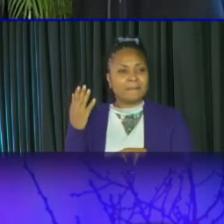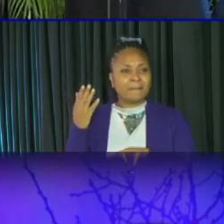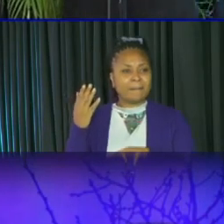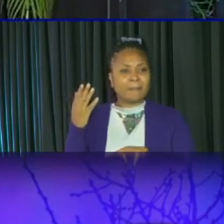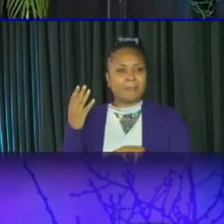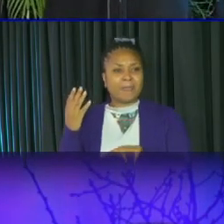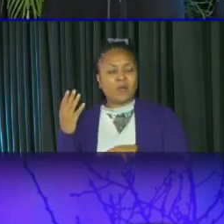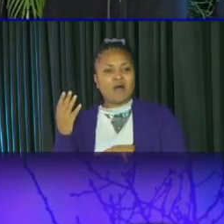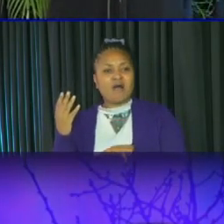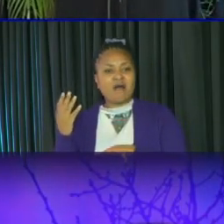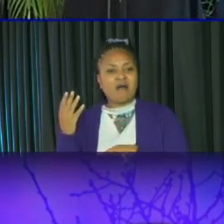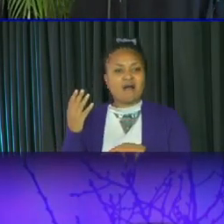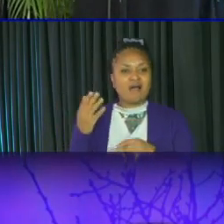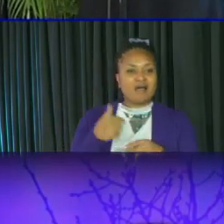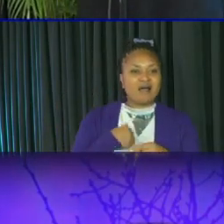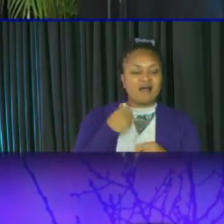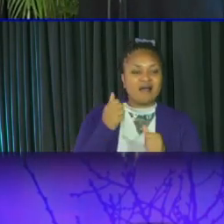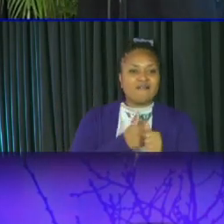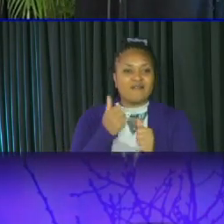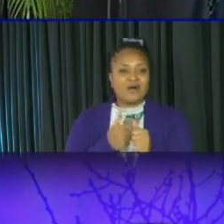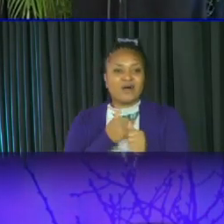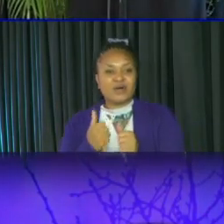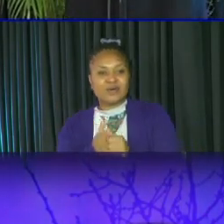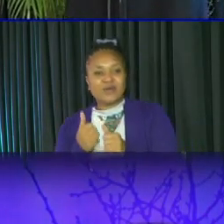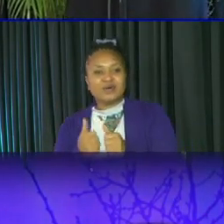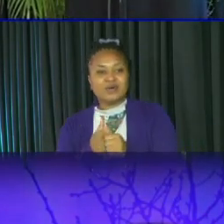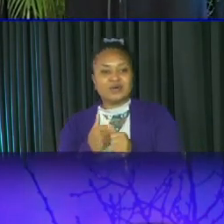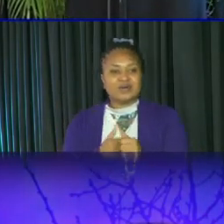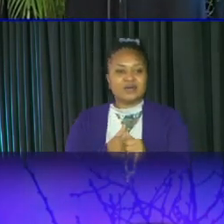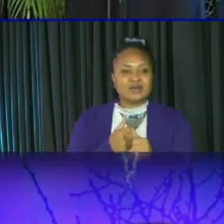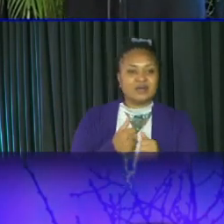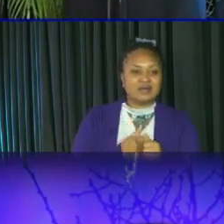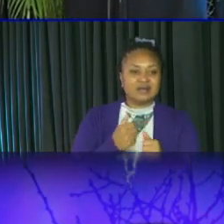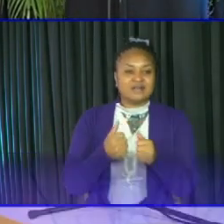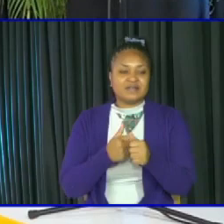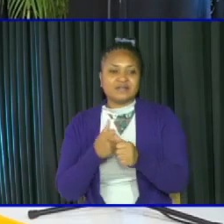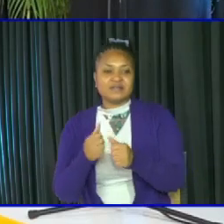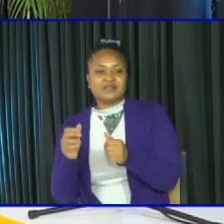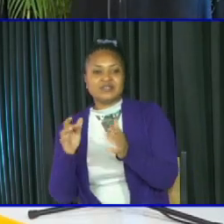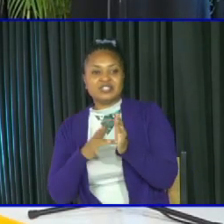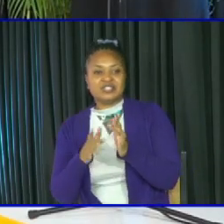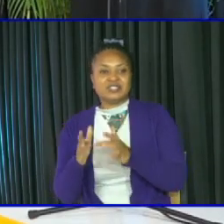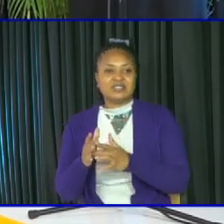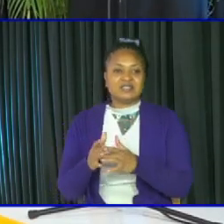follow Jesus. I follow Jesus.